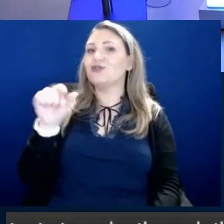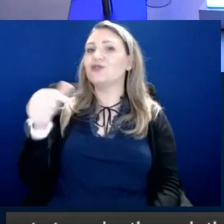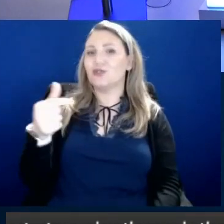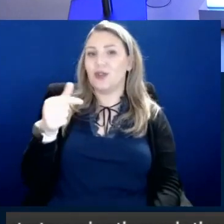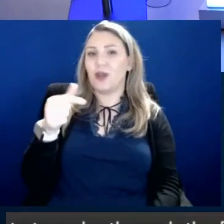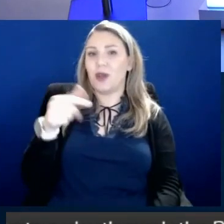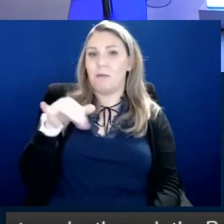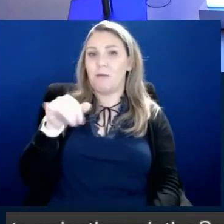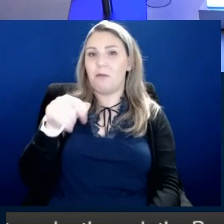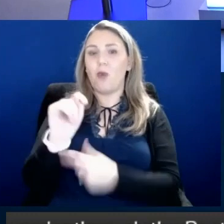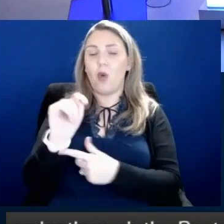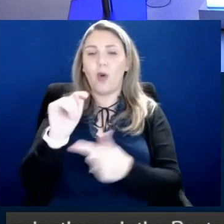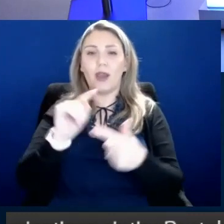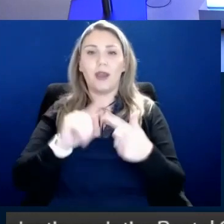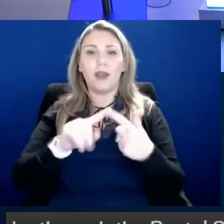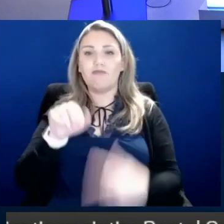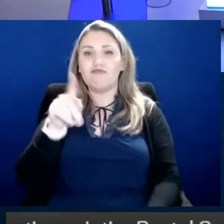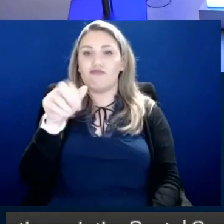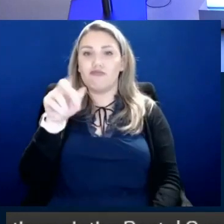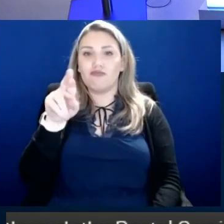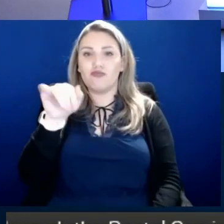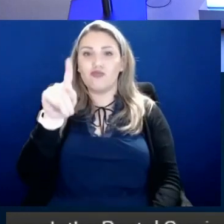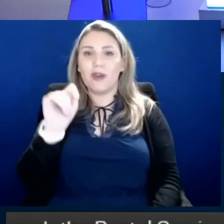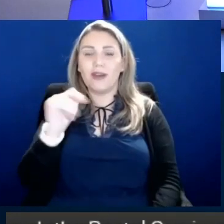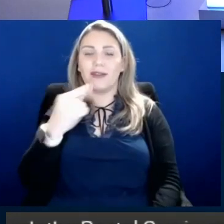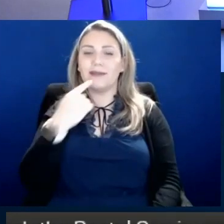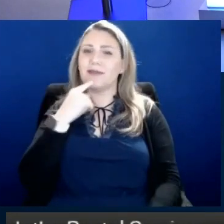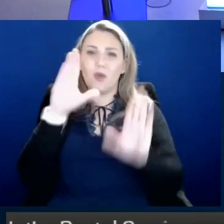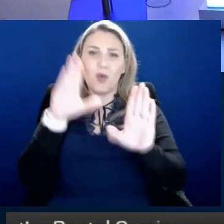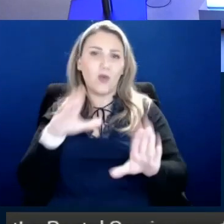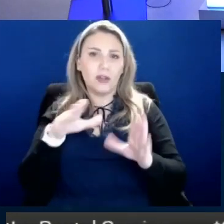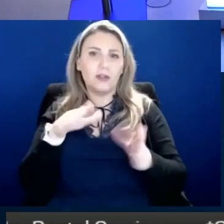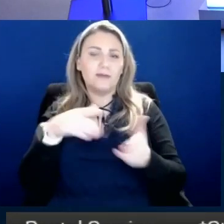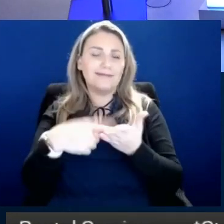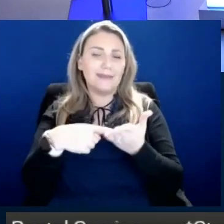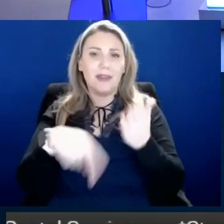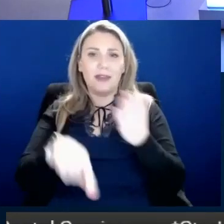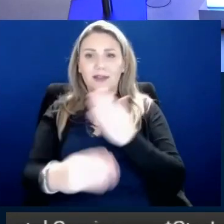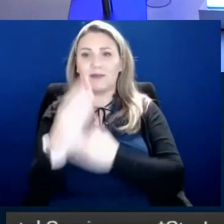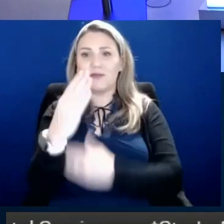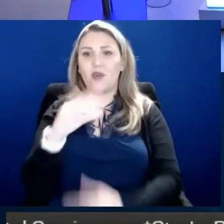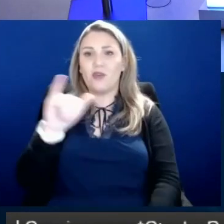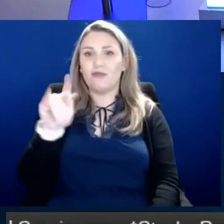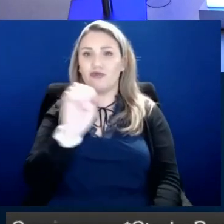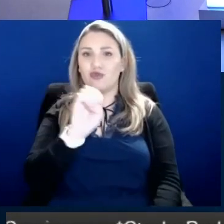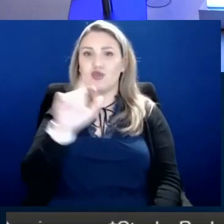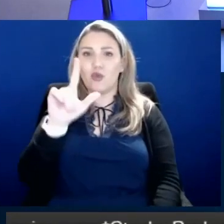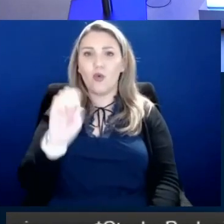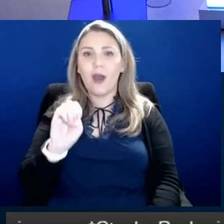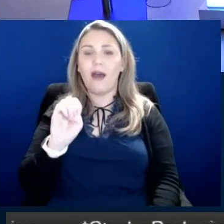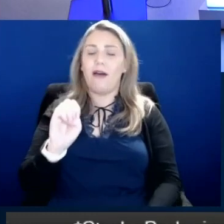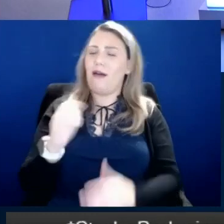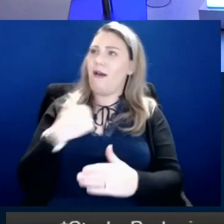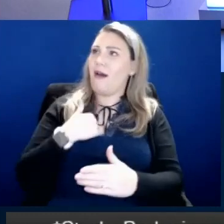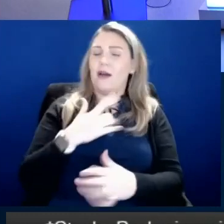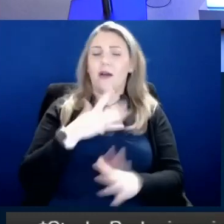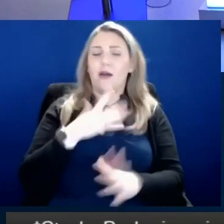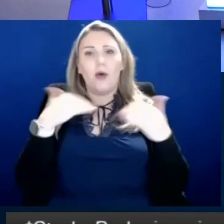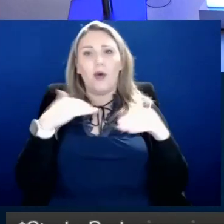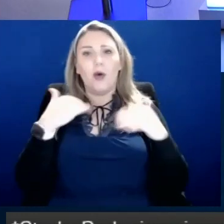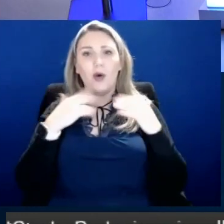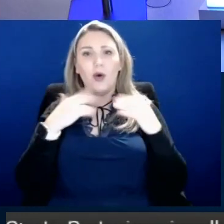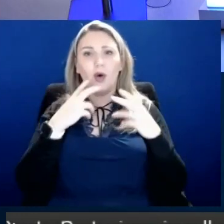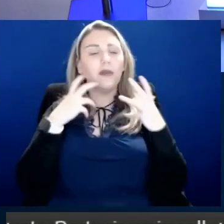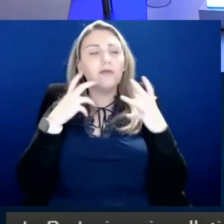Brett, great insightful discussion this morning. Joelle and I continue to be in awe of the courage that these folks show in telling their stories, and they wish you